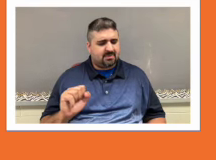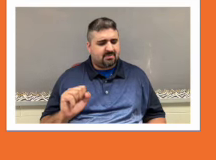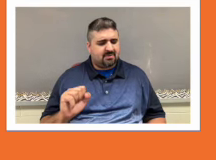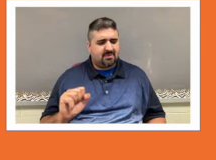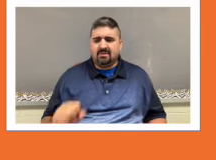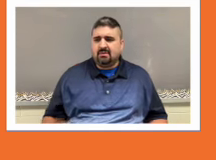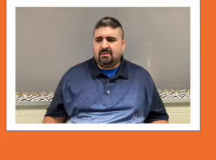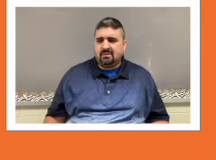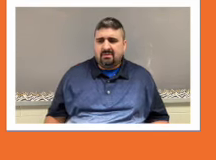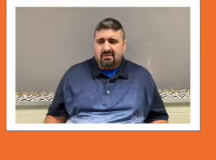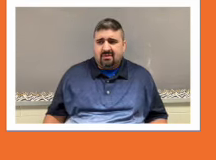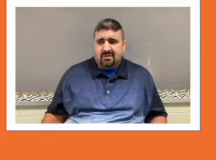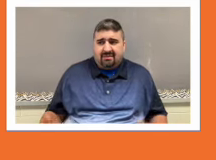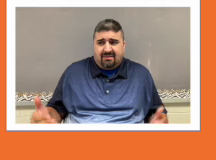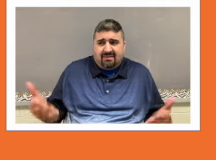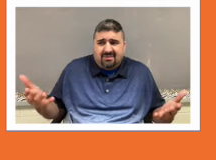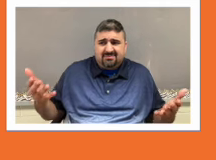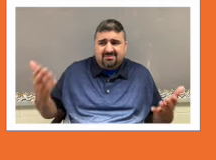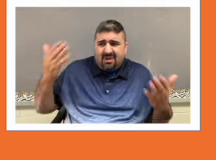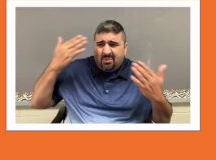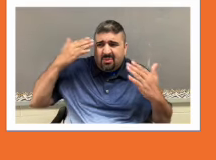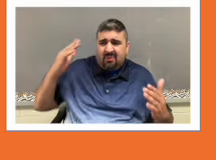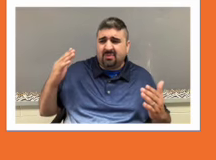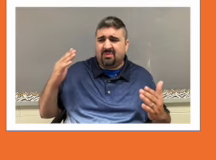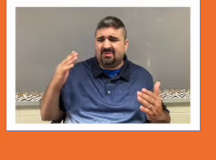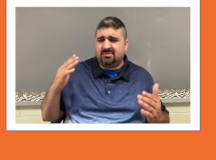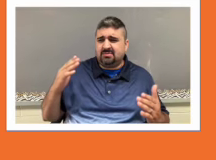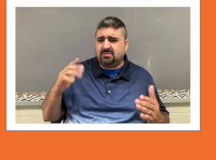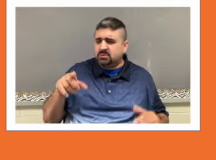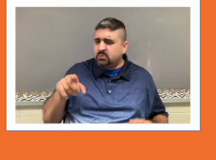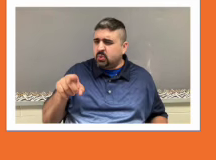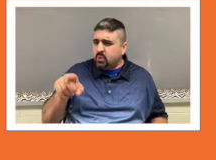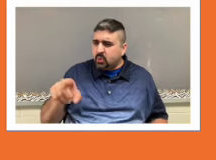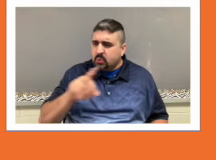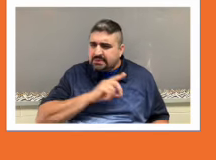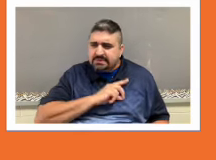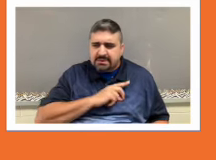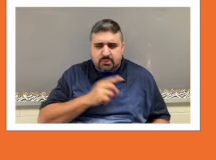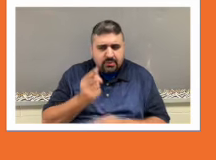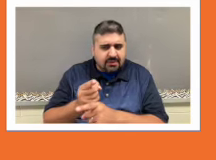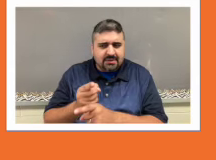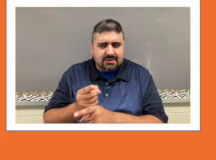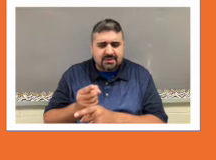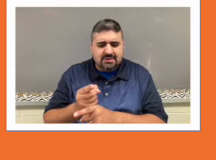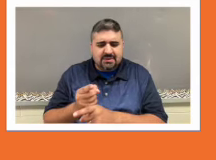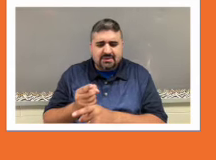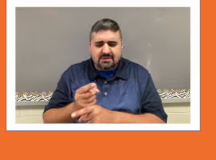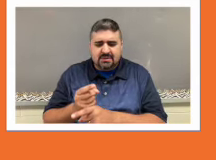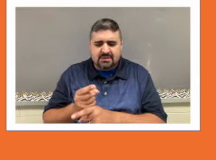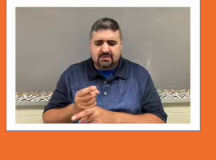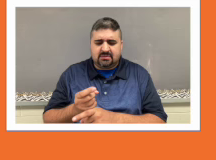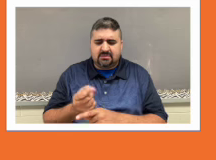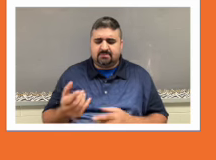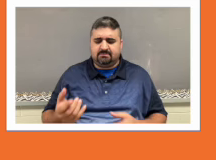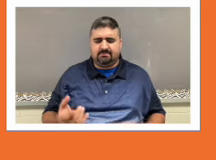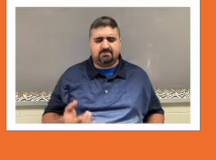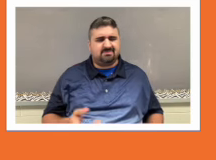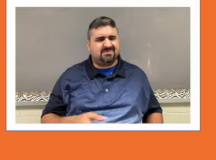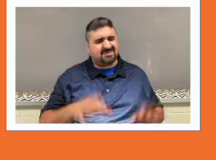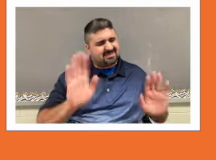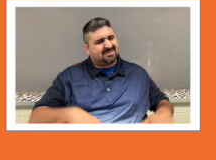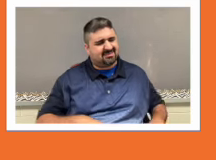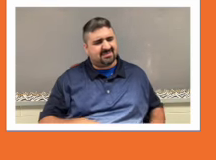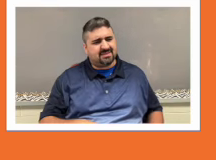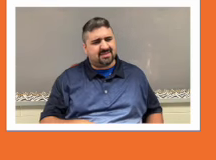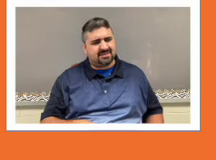you. Are you sure you're a detective? Sure, I'm sure. I will find the picture